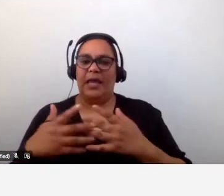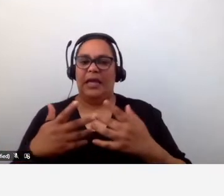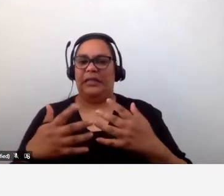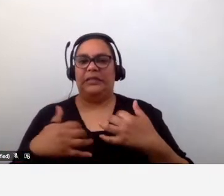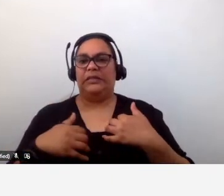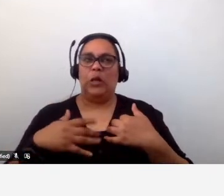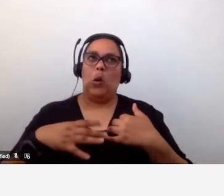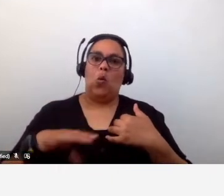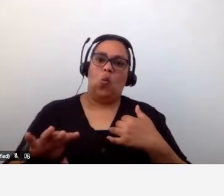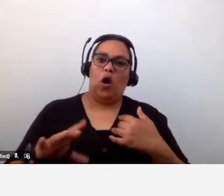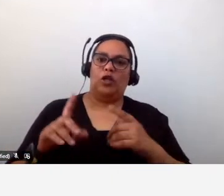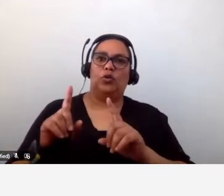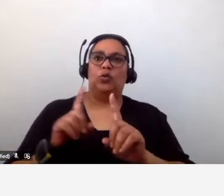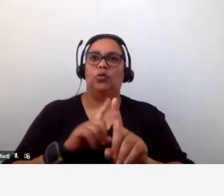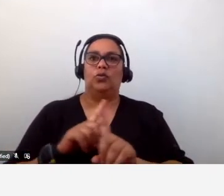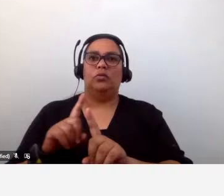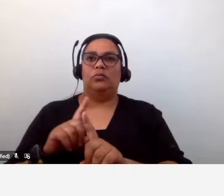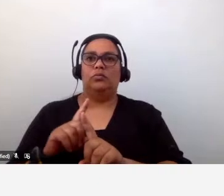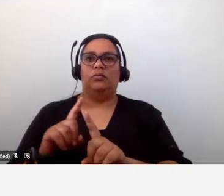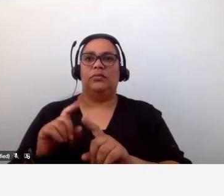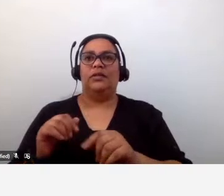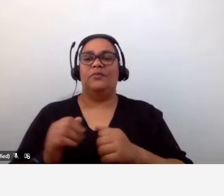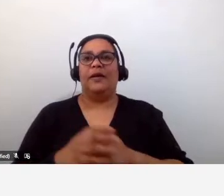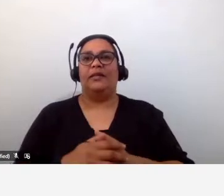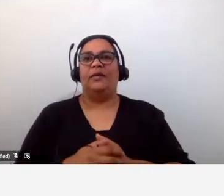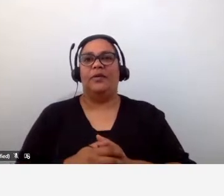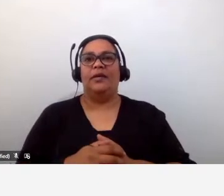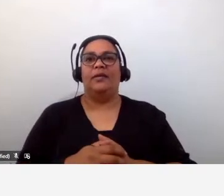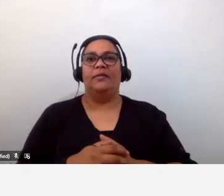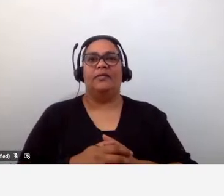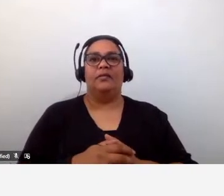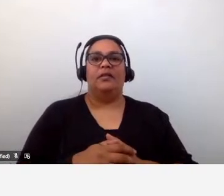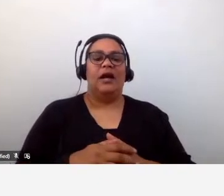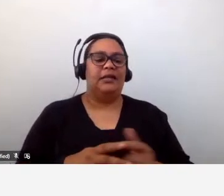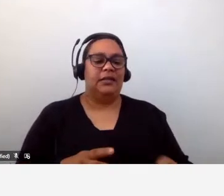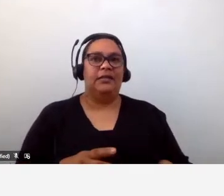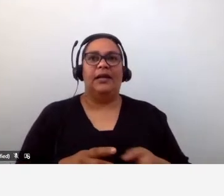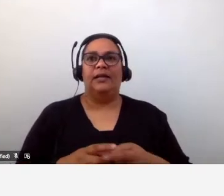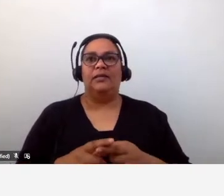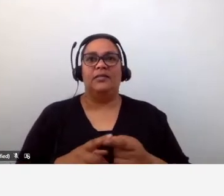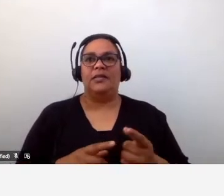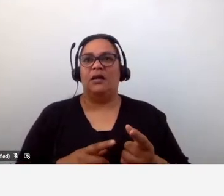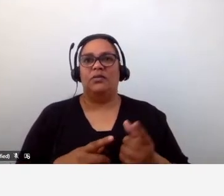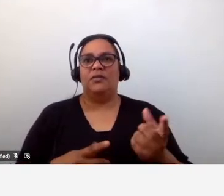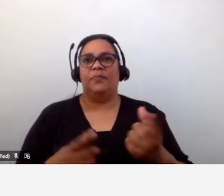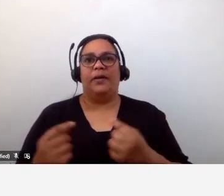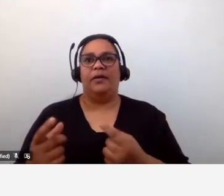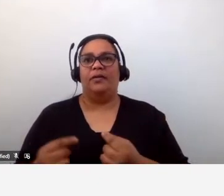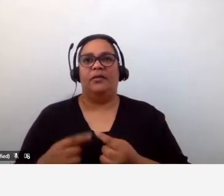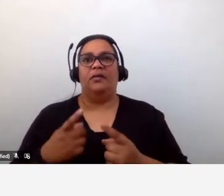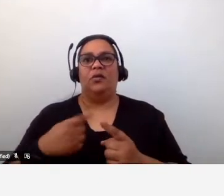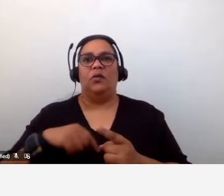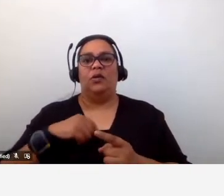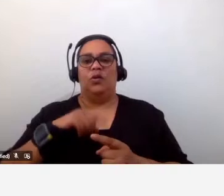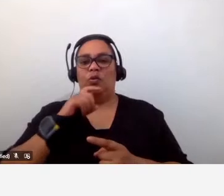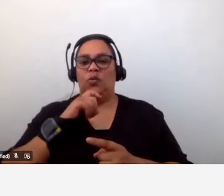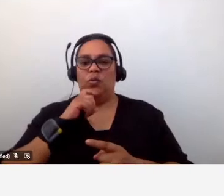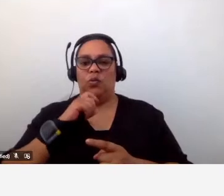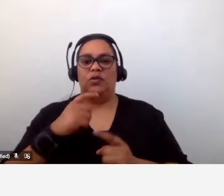to be the shadow of the executive. And thus, we use from our end